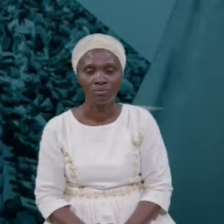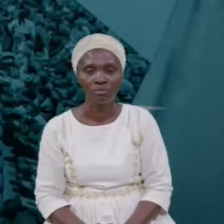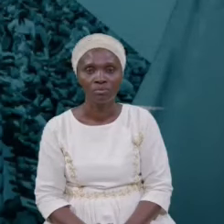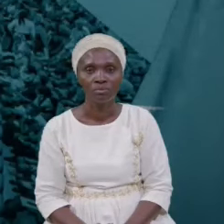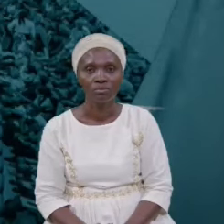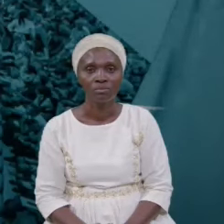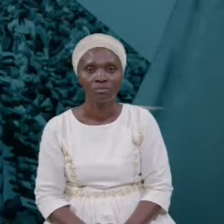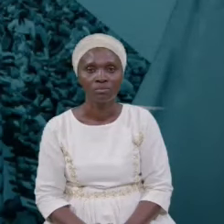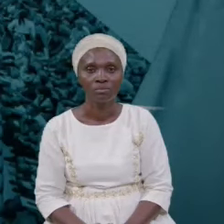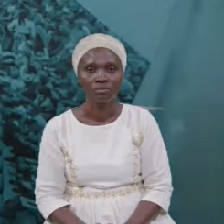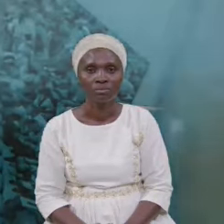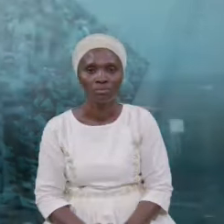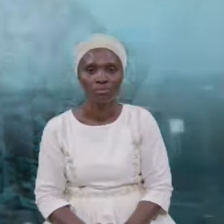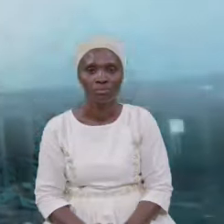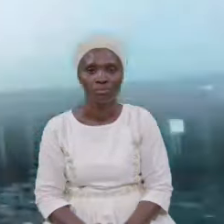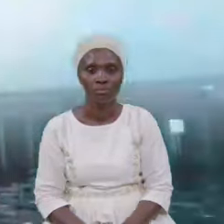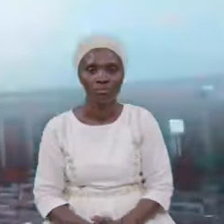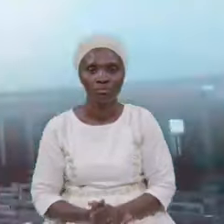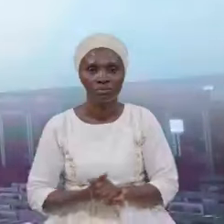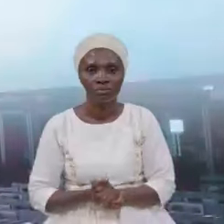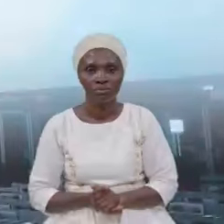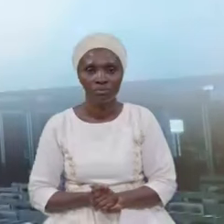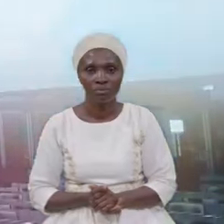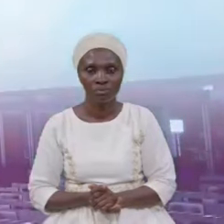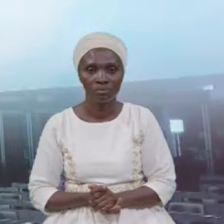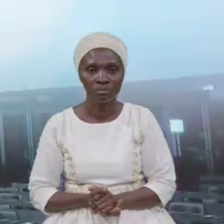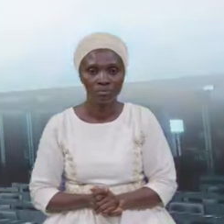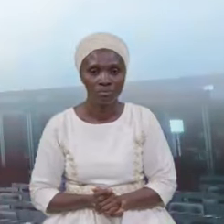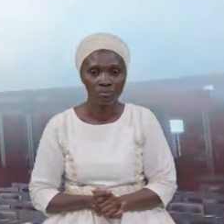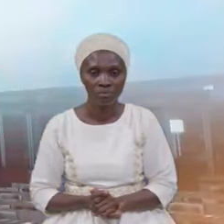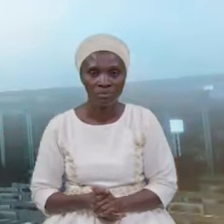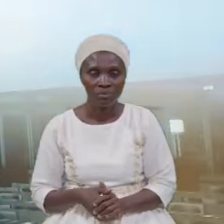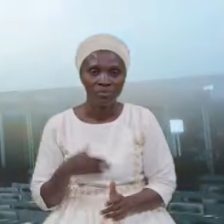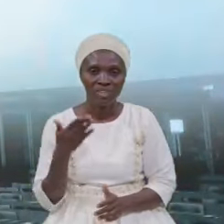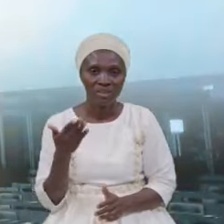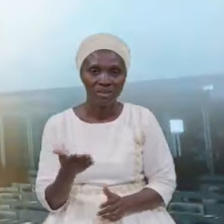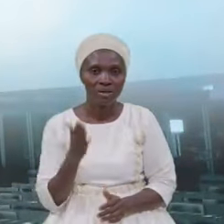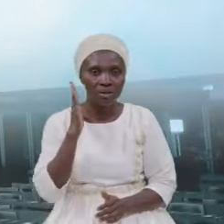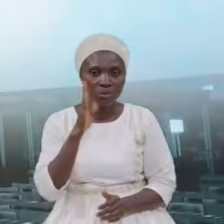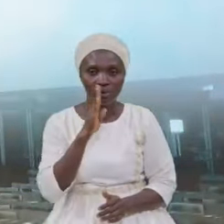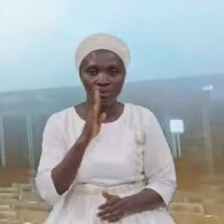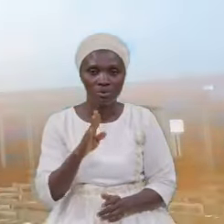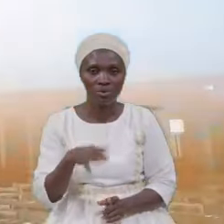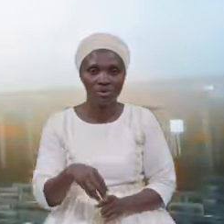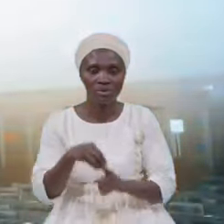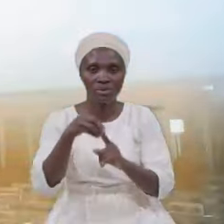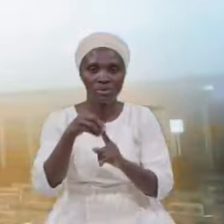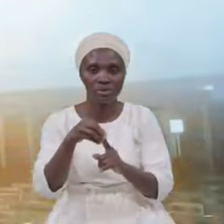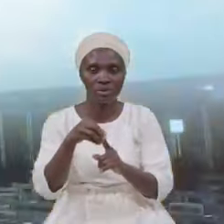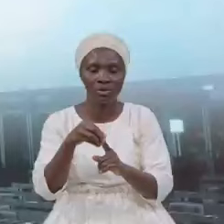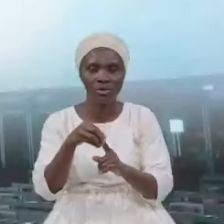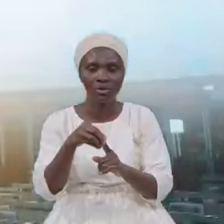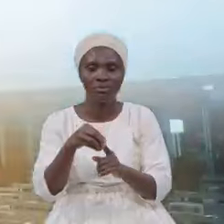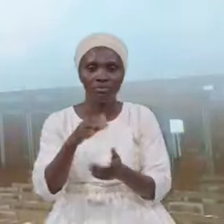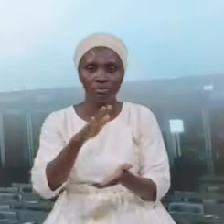special believers banquet for all those who gave their lives to Christ during this crusade as well,